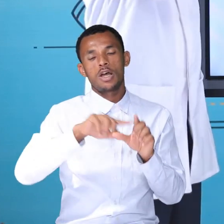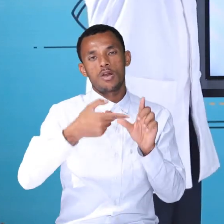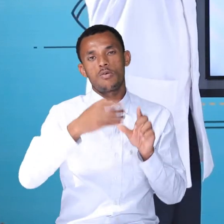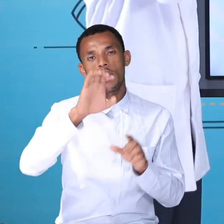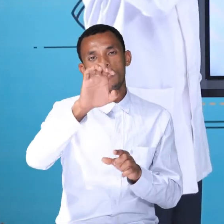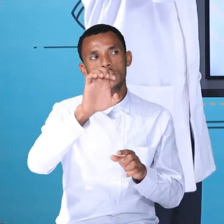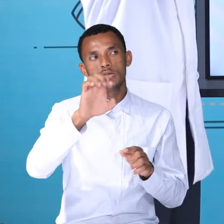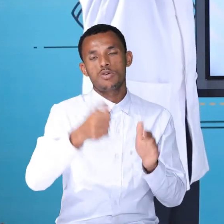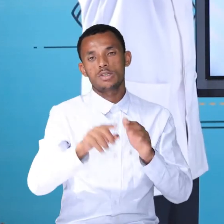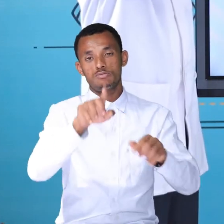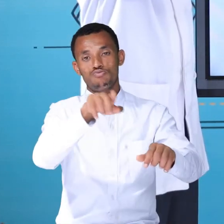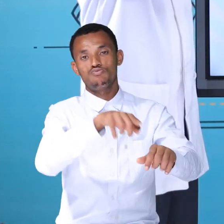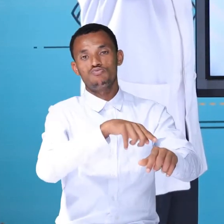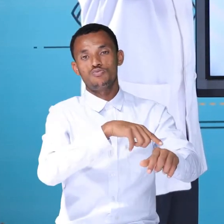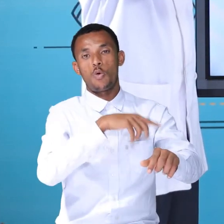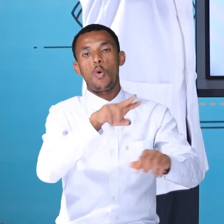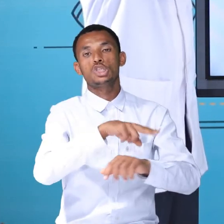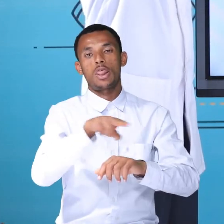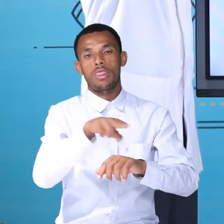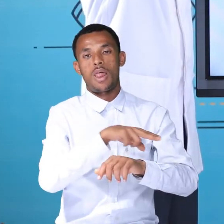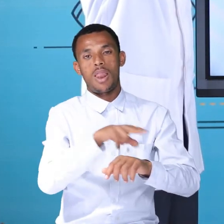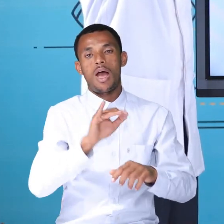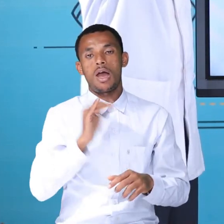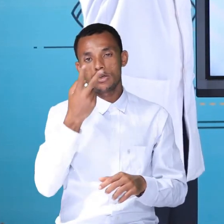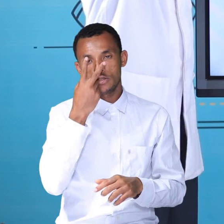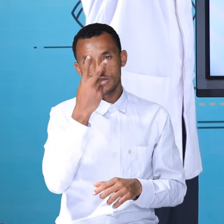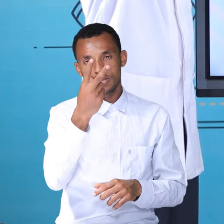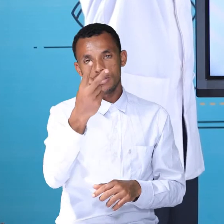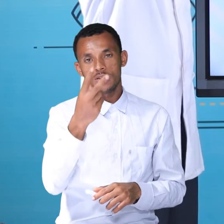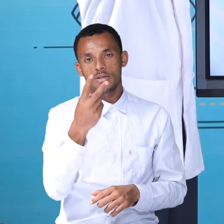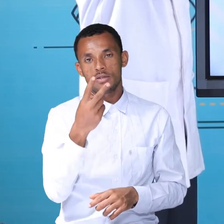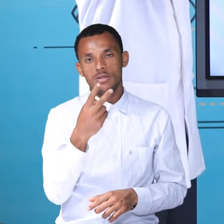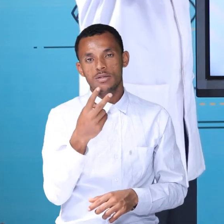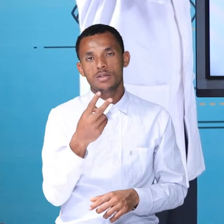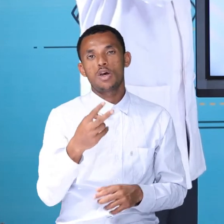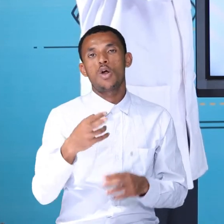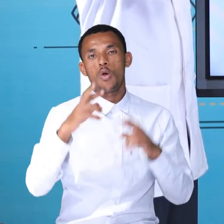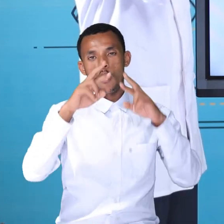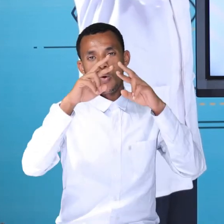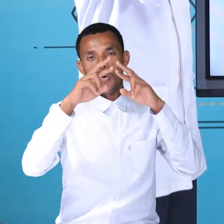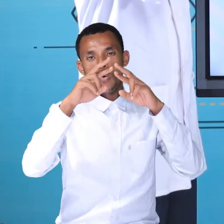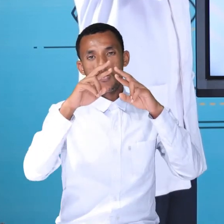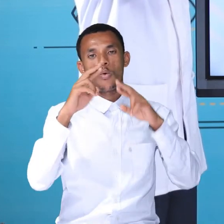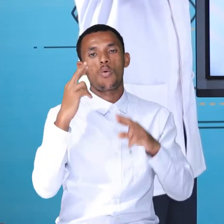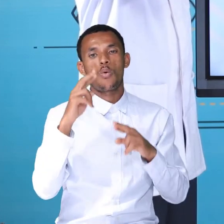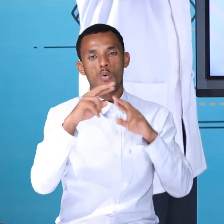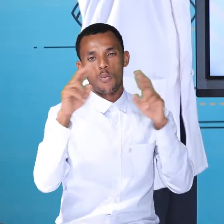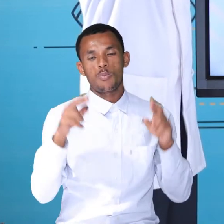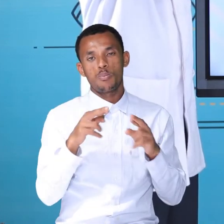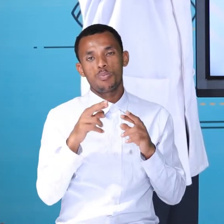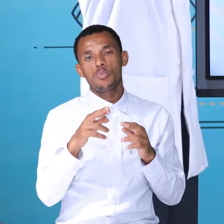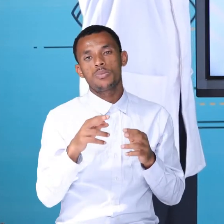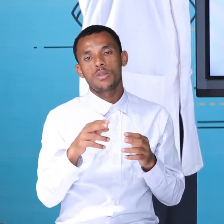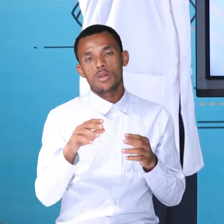this is a horizontal, when I see that the corner of the room, a ray should come from